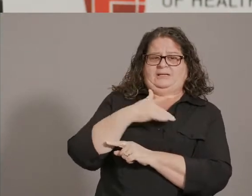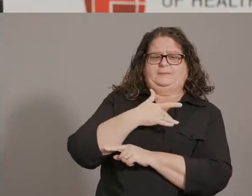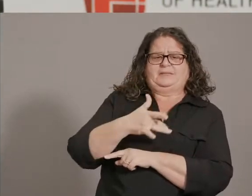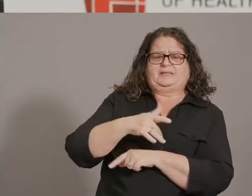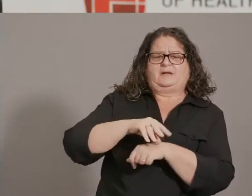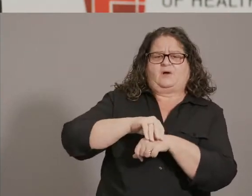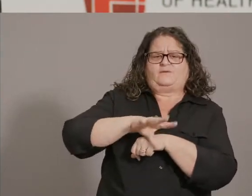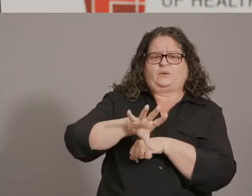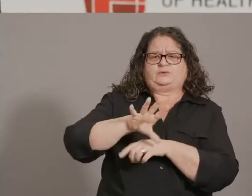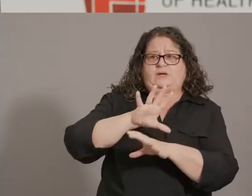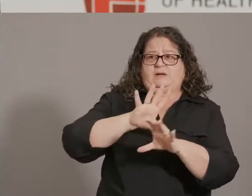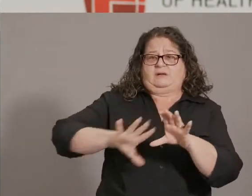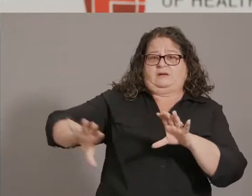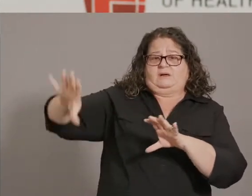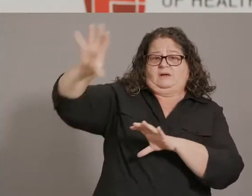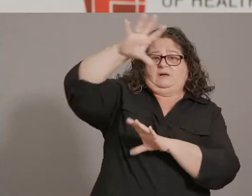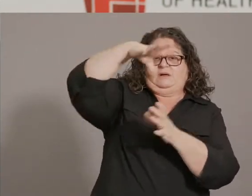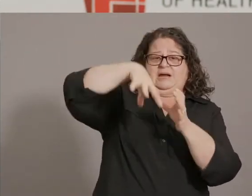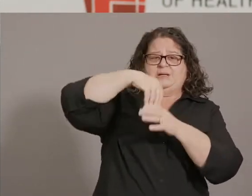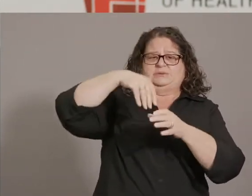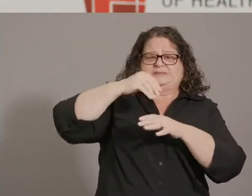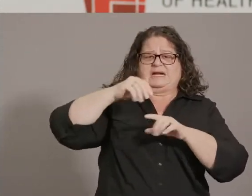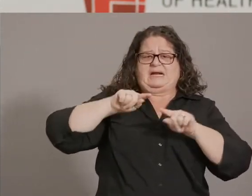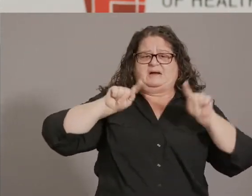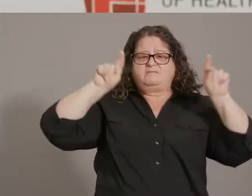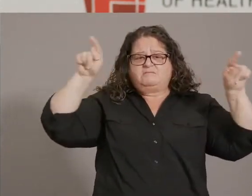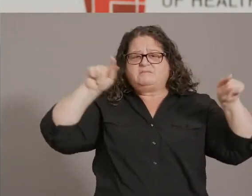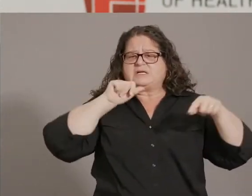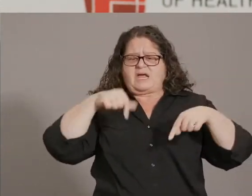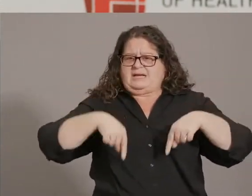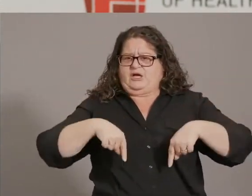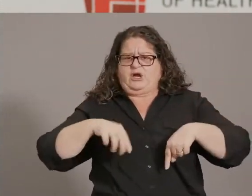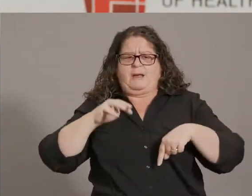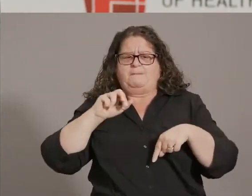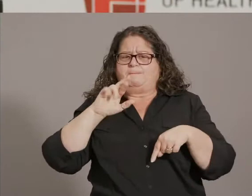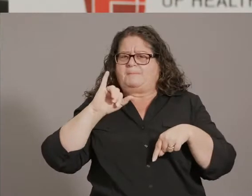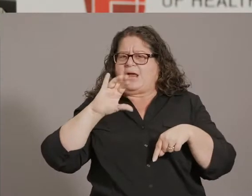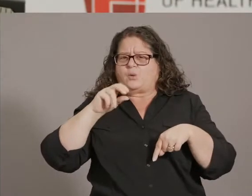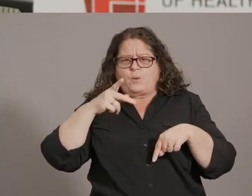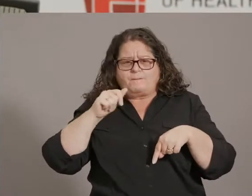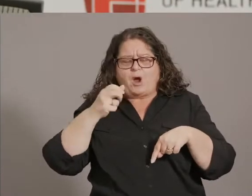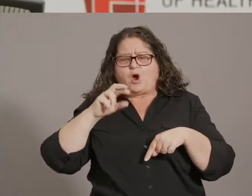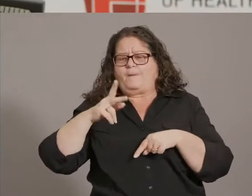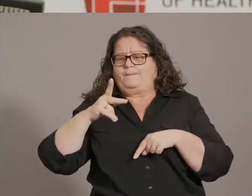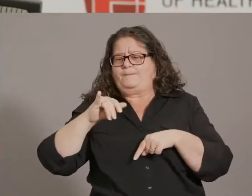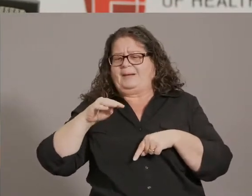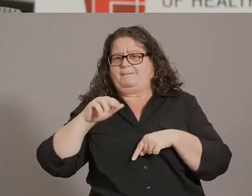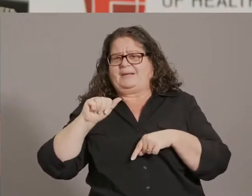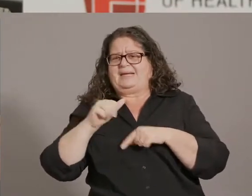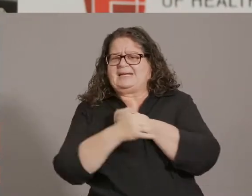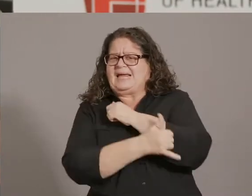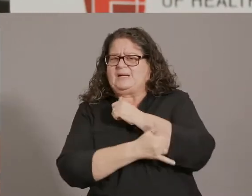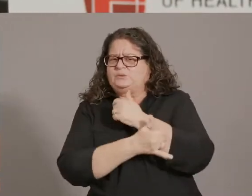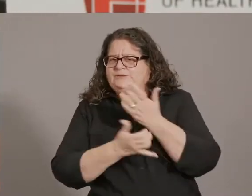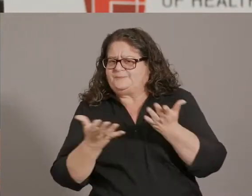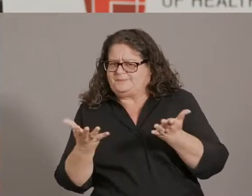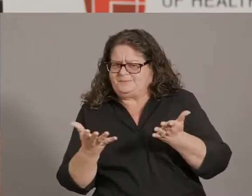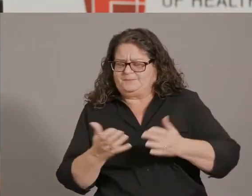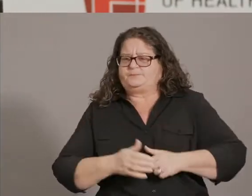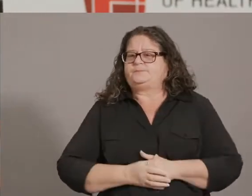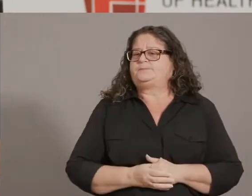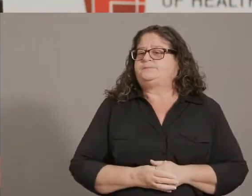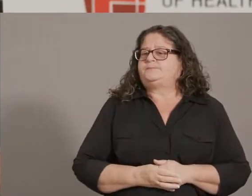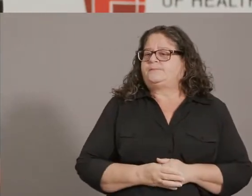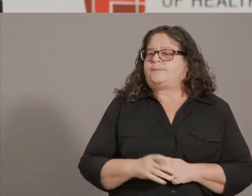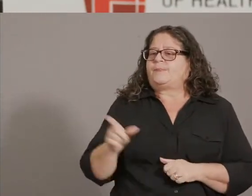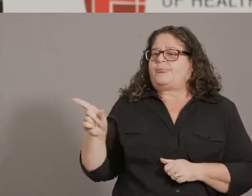versus Maricopa, Pima, and obviously the state-run sites. Yeah, absolutely. So my